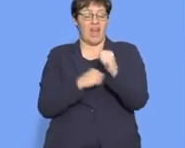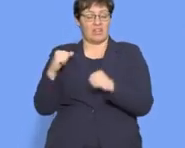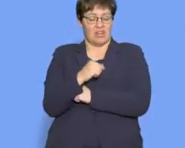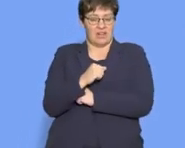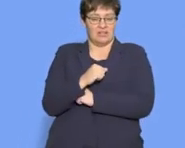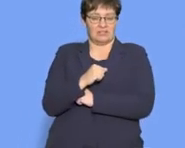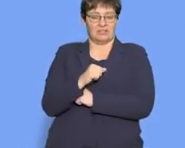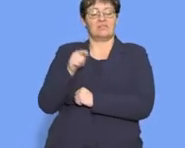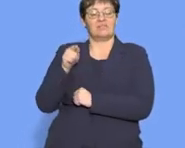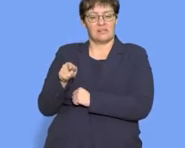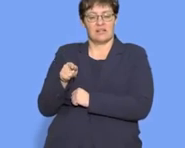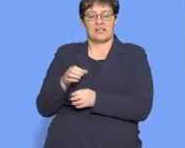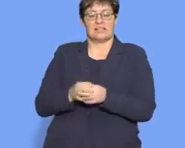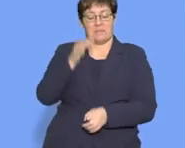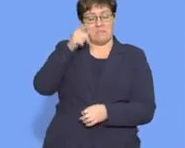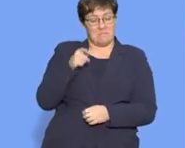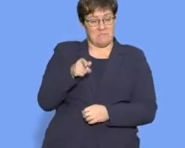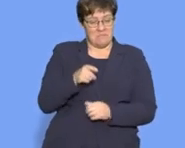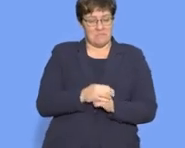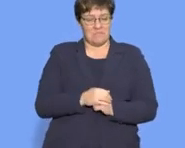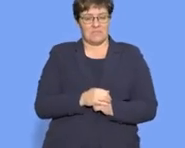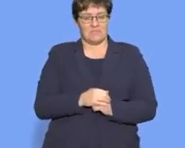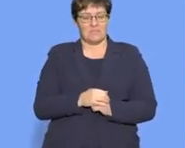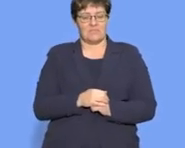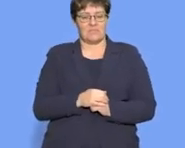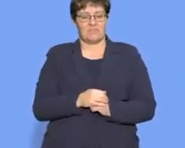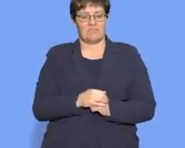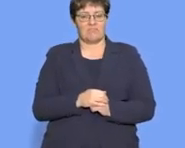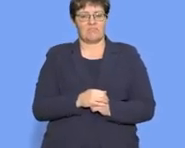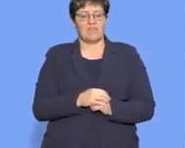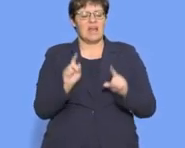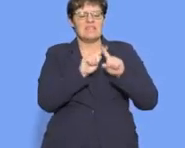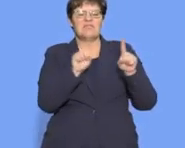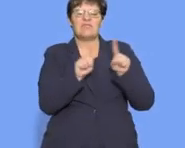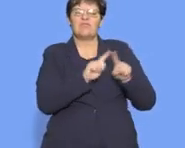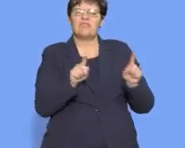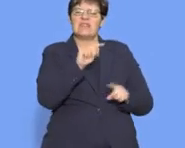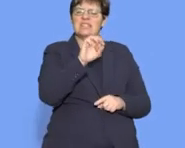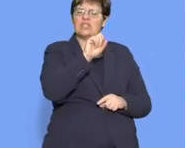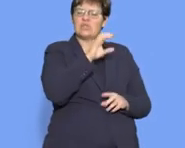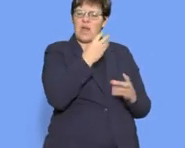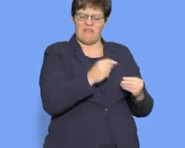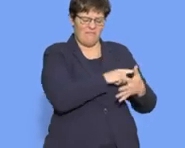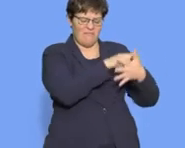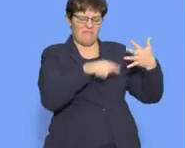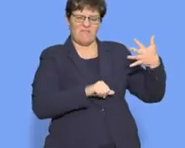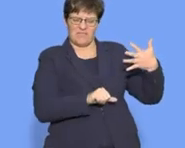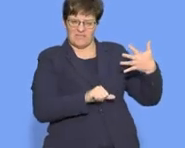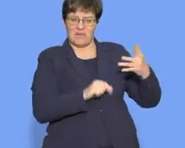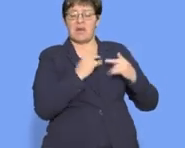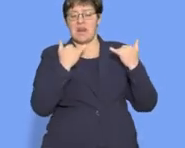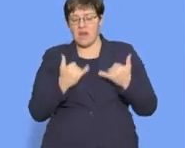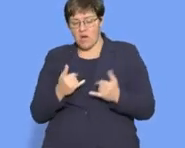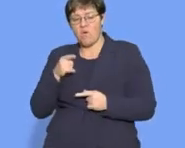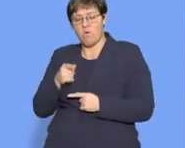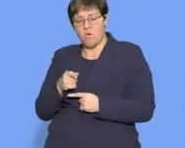the structure of a stem. We've already revised the different types of tissues, so we're going to look at what types